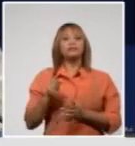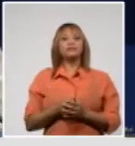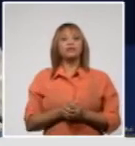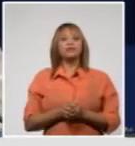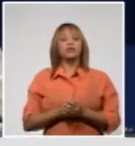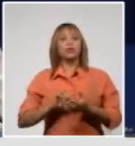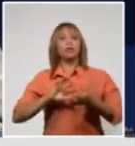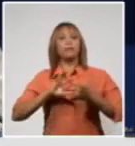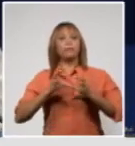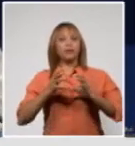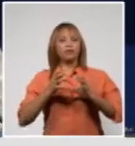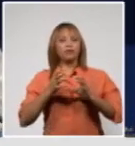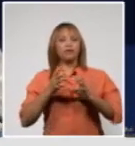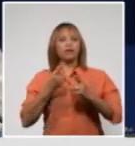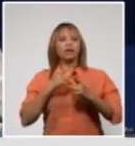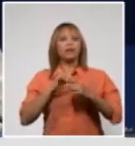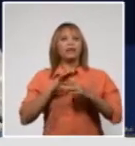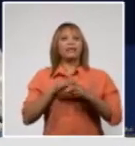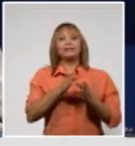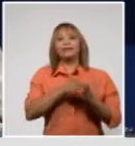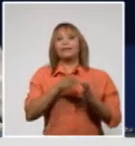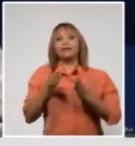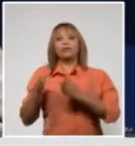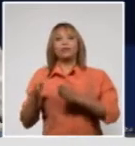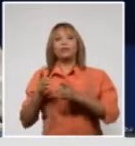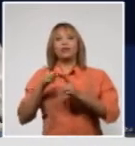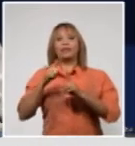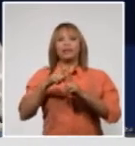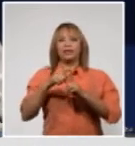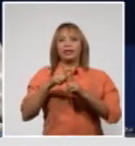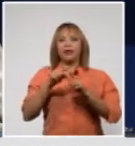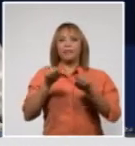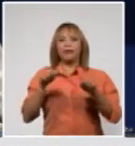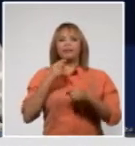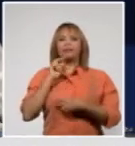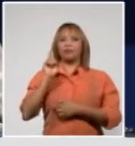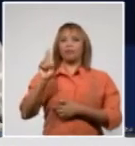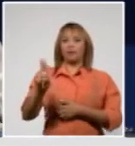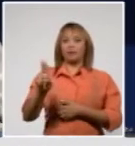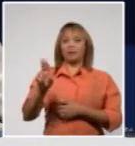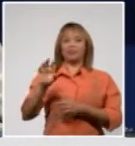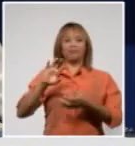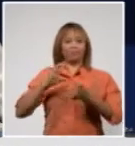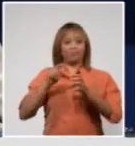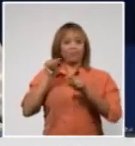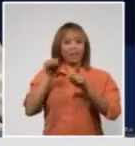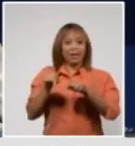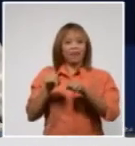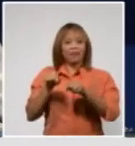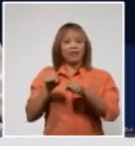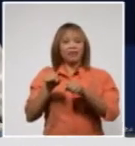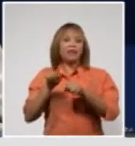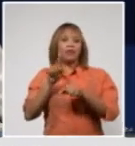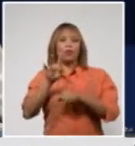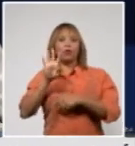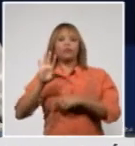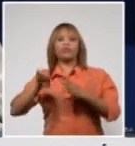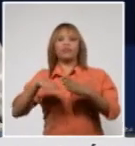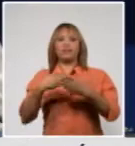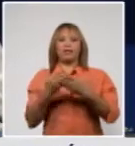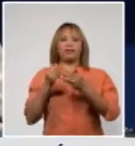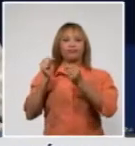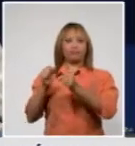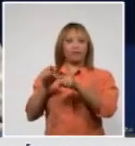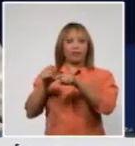profile deteriorating by the 31st. Despite efforts, she could not be revived